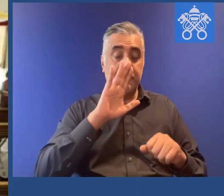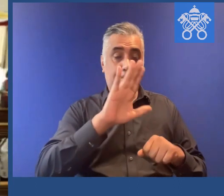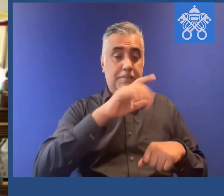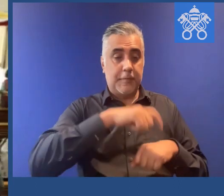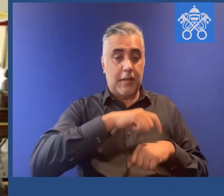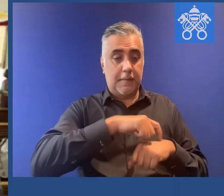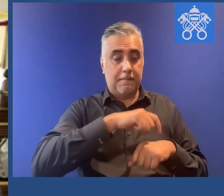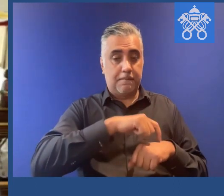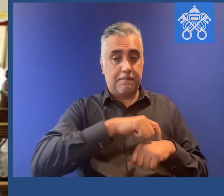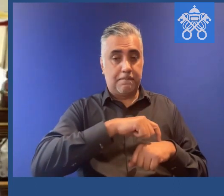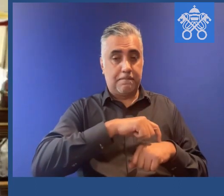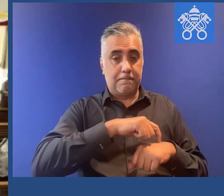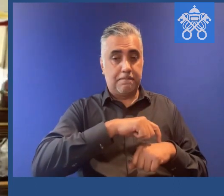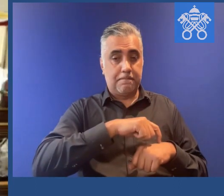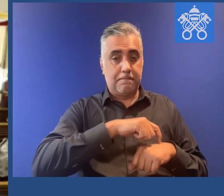Local time.